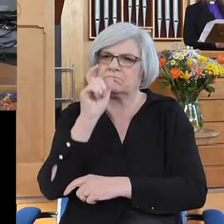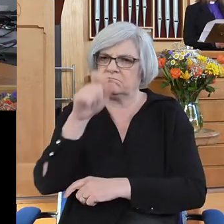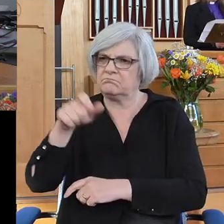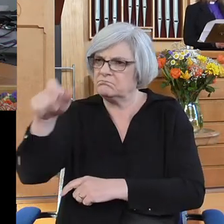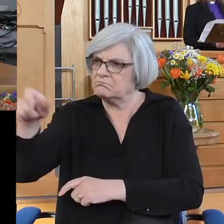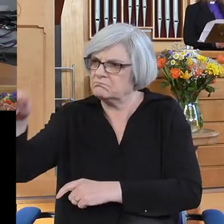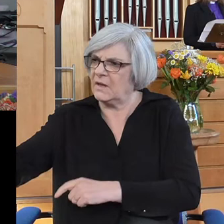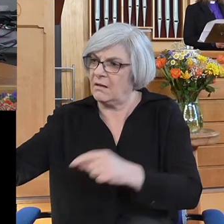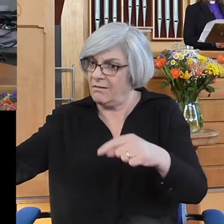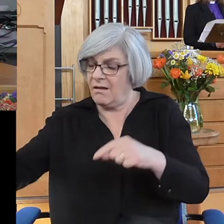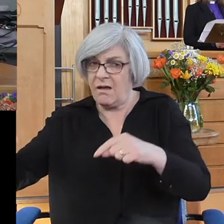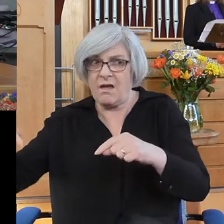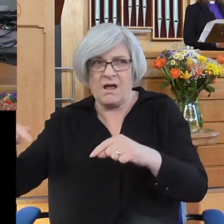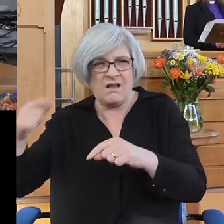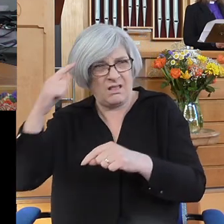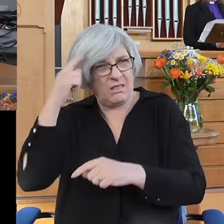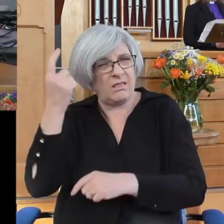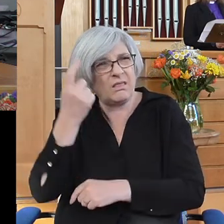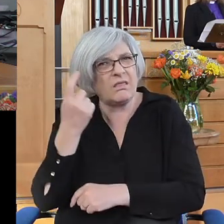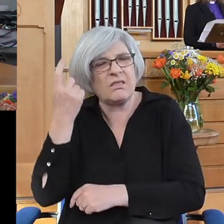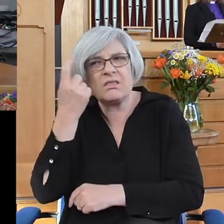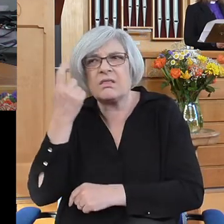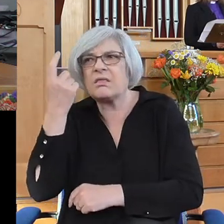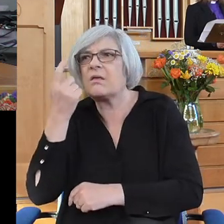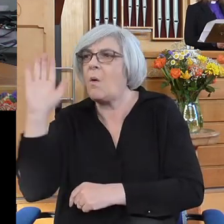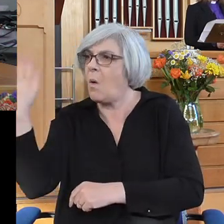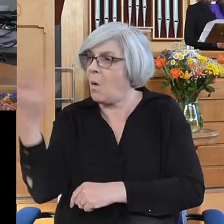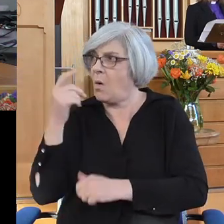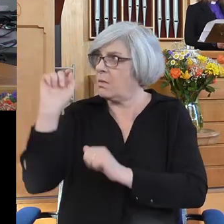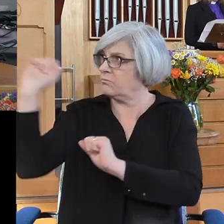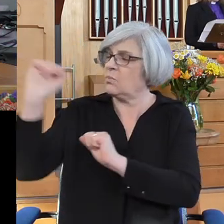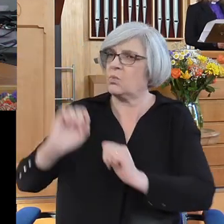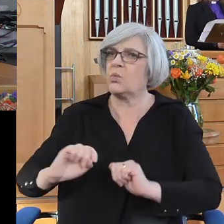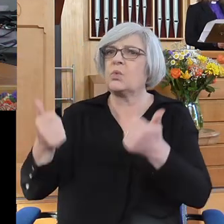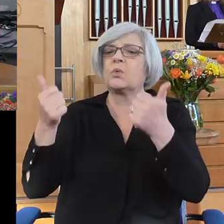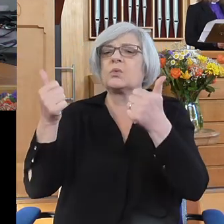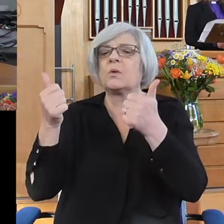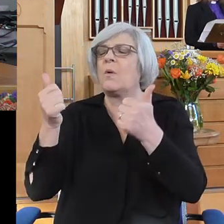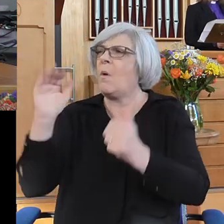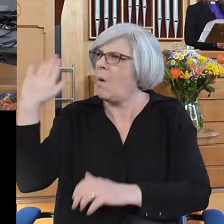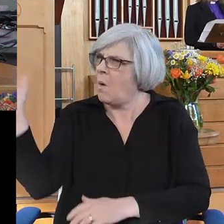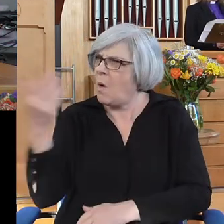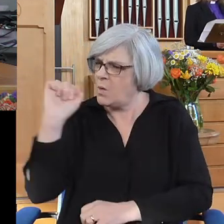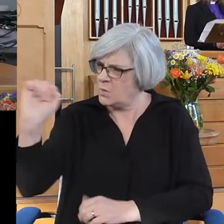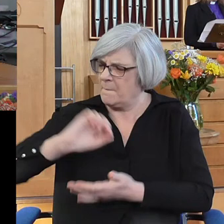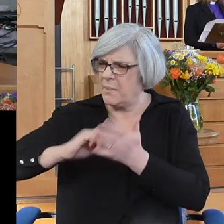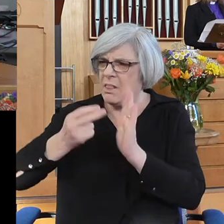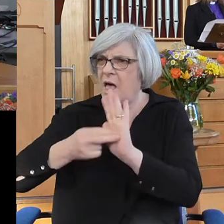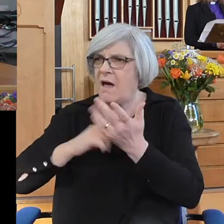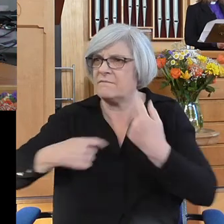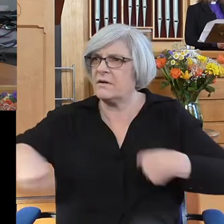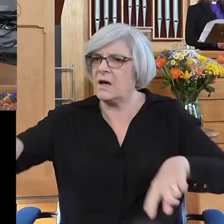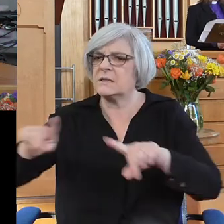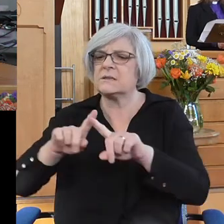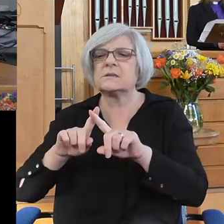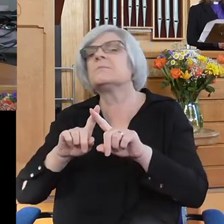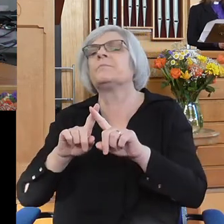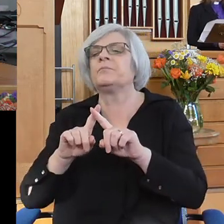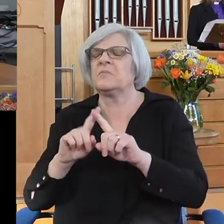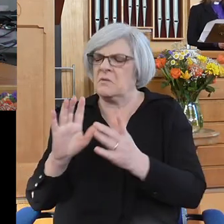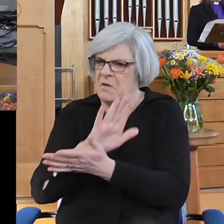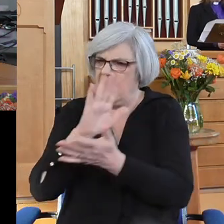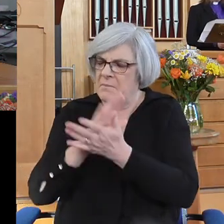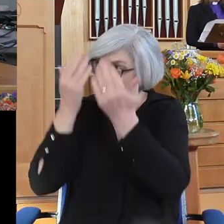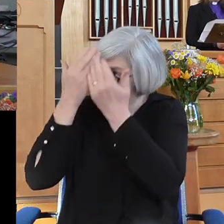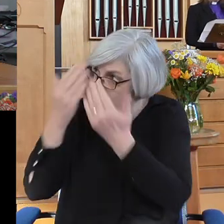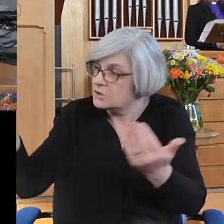to contemplate all your goodness, all your plans for us, glad to worship